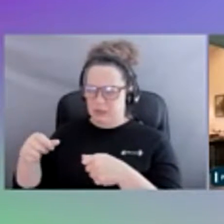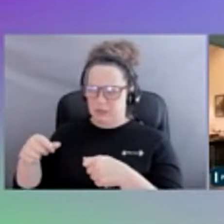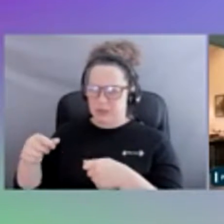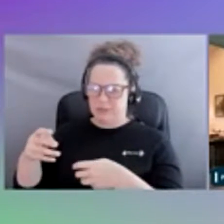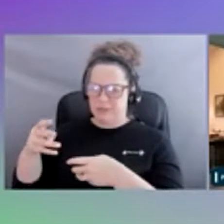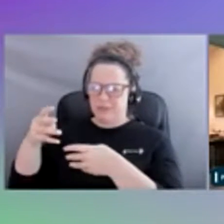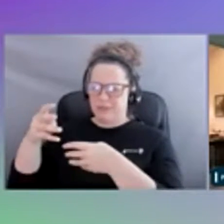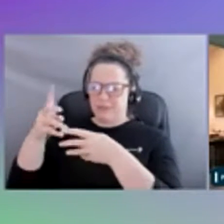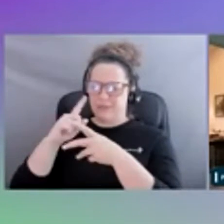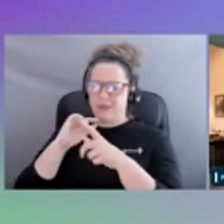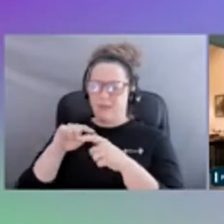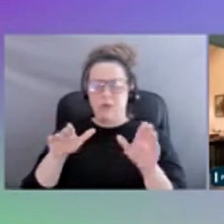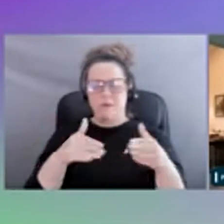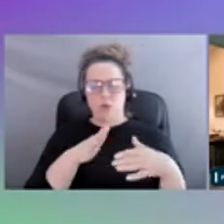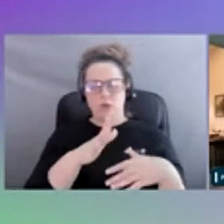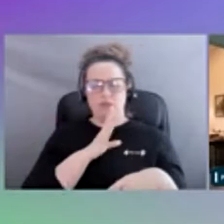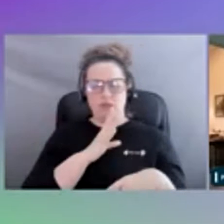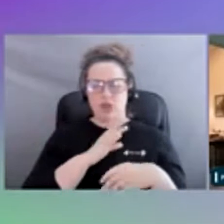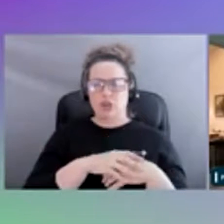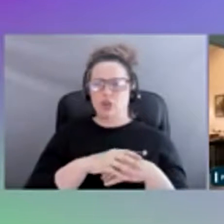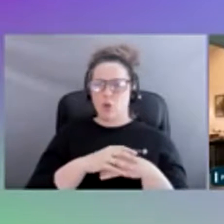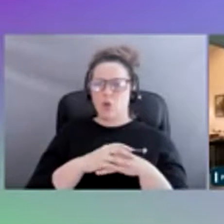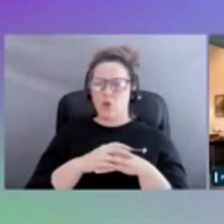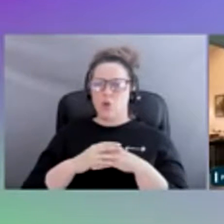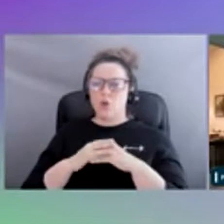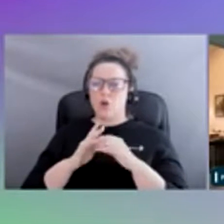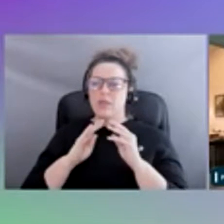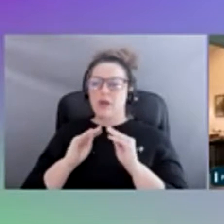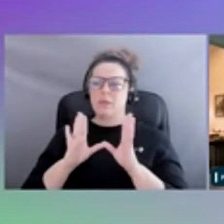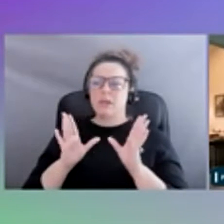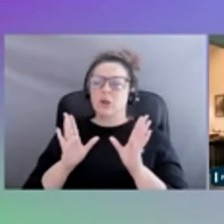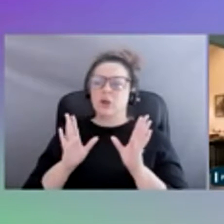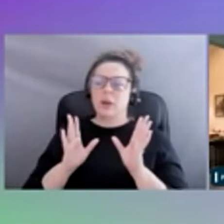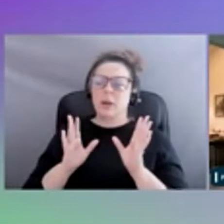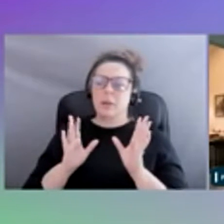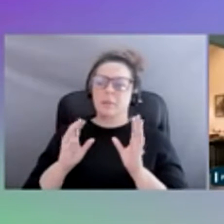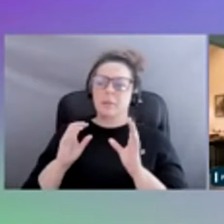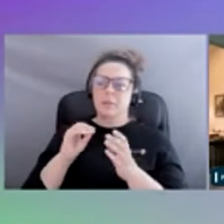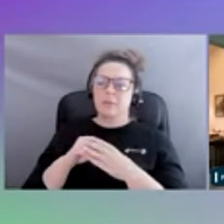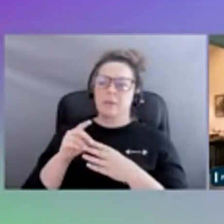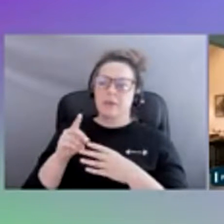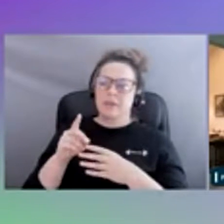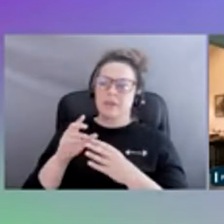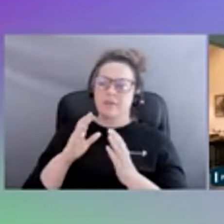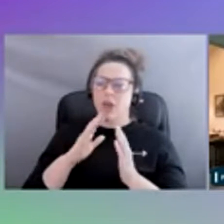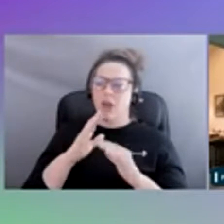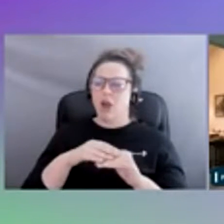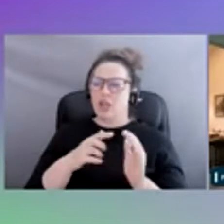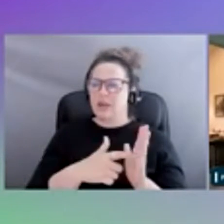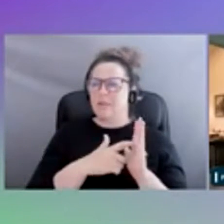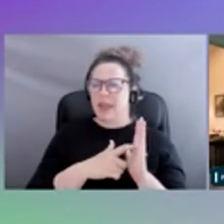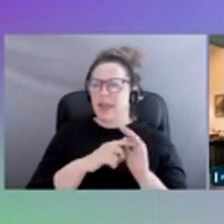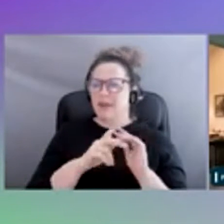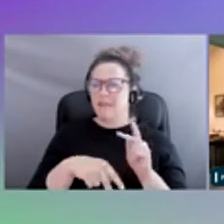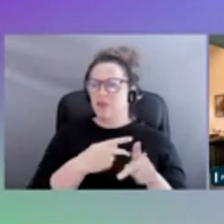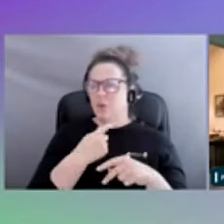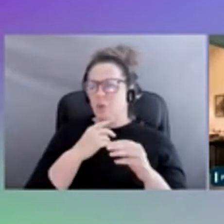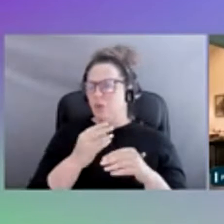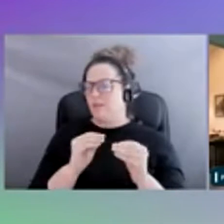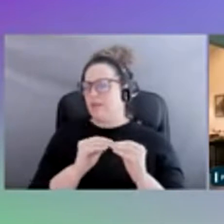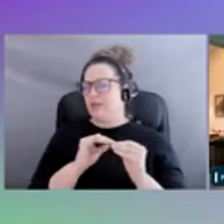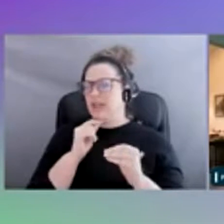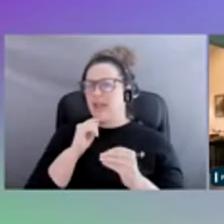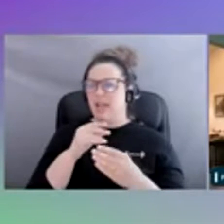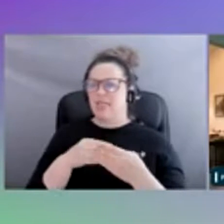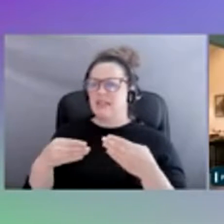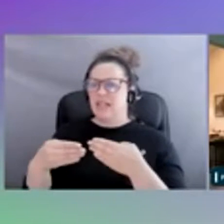we got to focus on your talk. So that will be cleared up with in the on-demand version. No worries there. And the slide deck